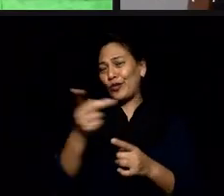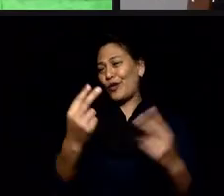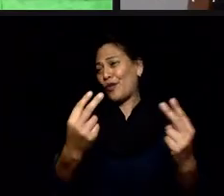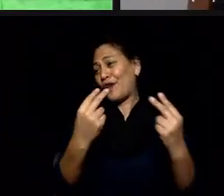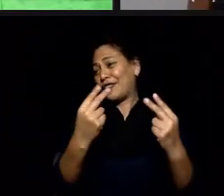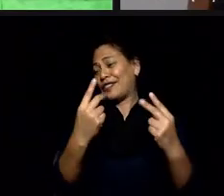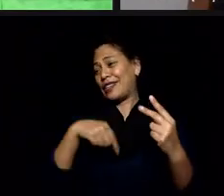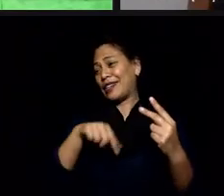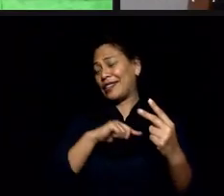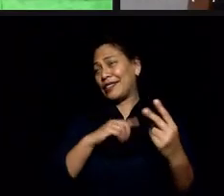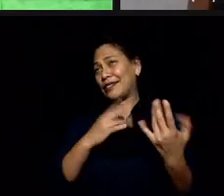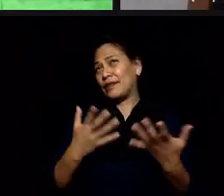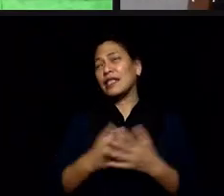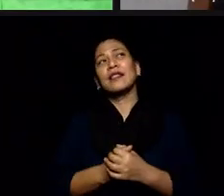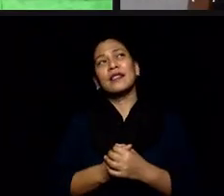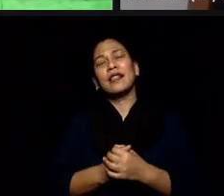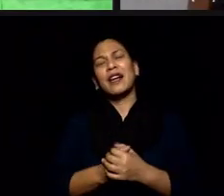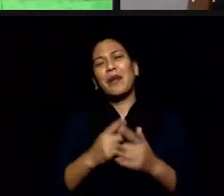Yeah, I don't know.